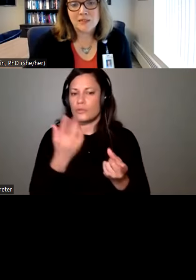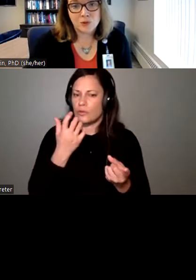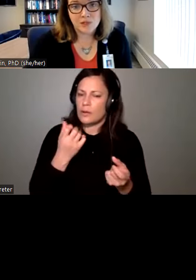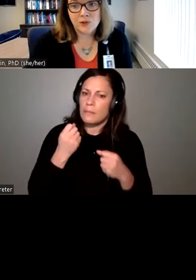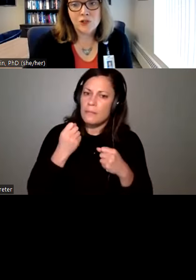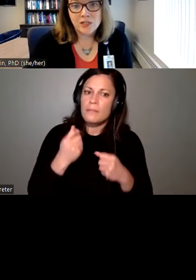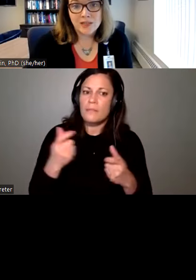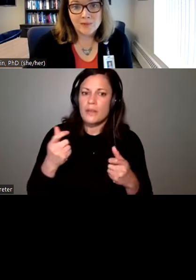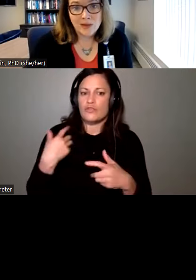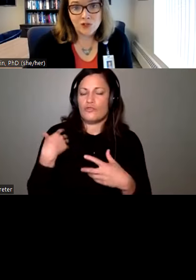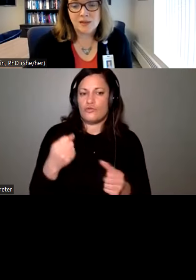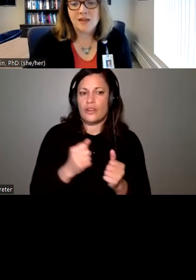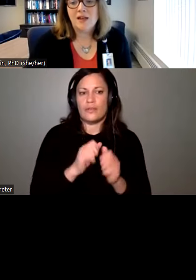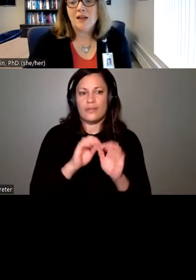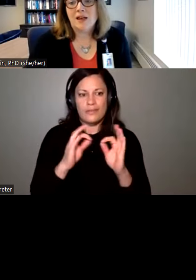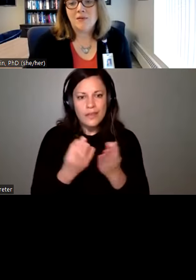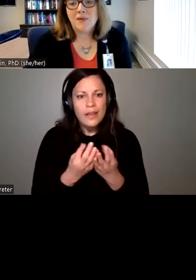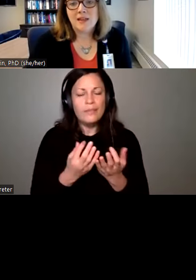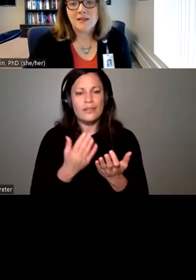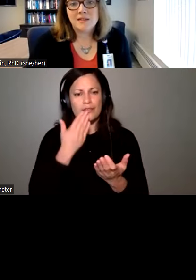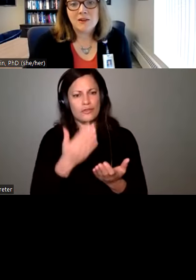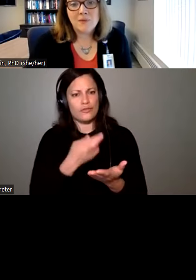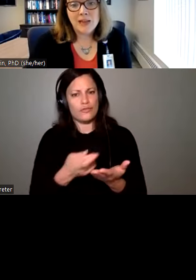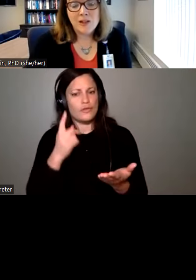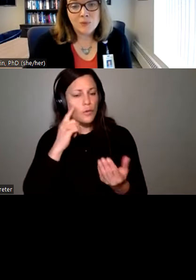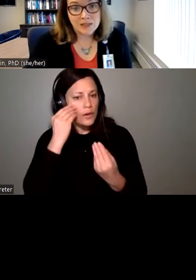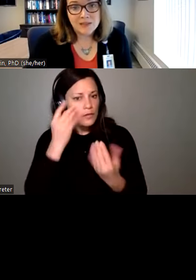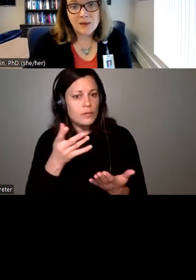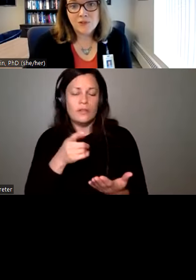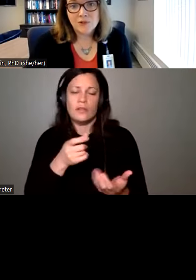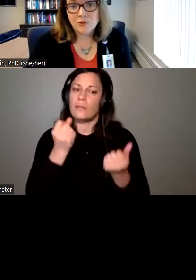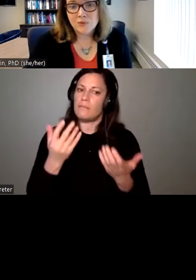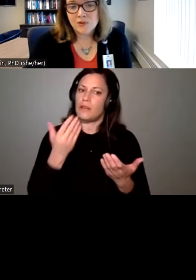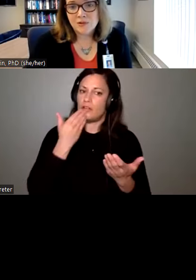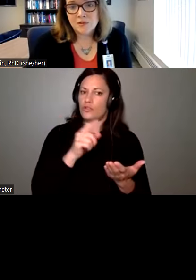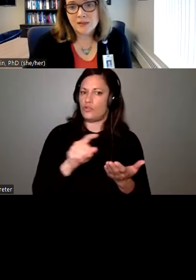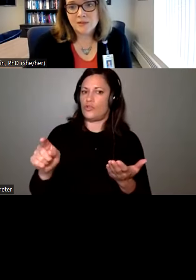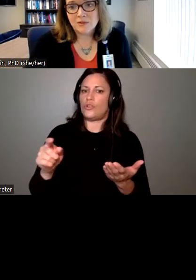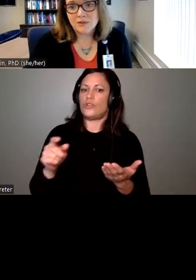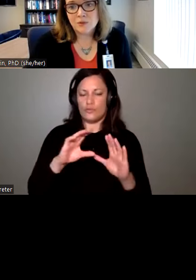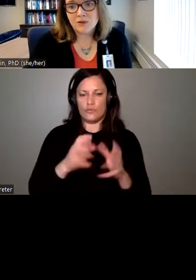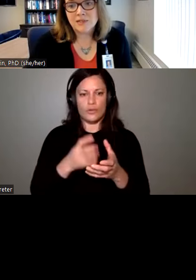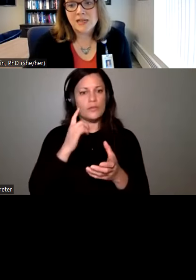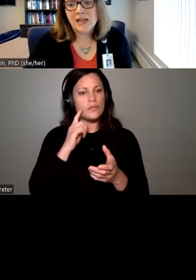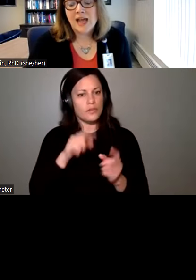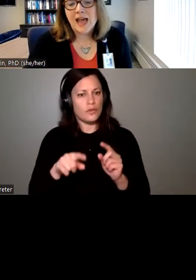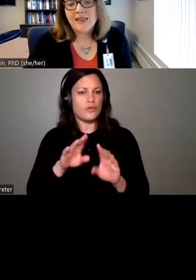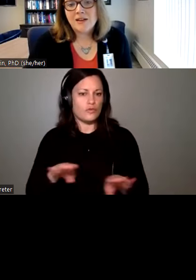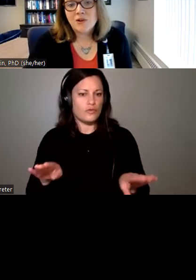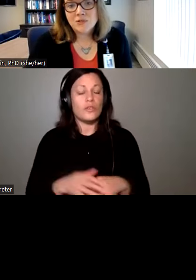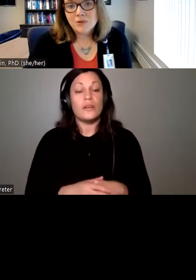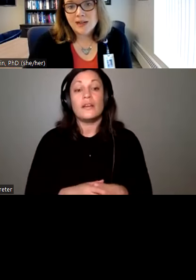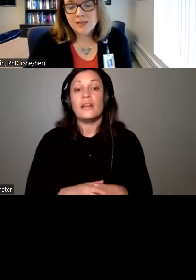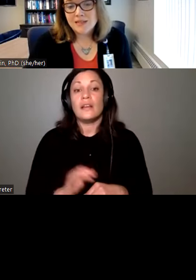as a resource for good information. And there are many good ones for children with neurodevelopmental disorders. And